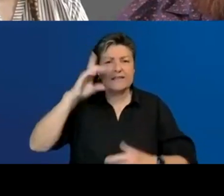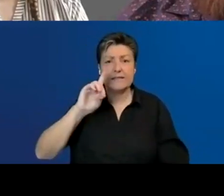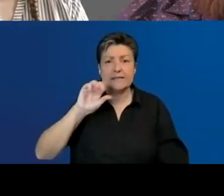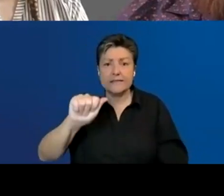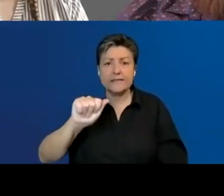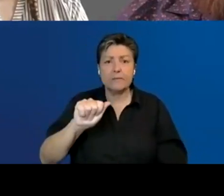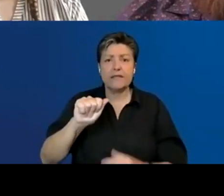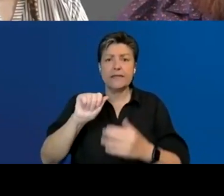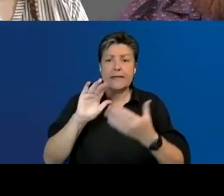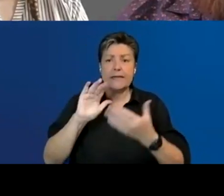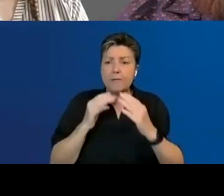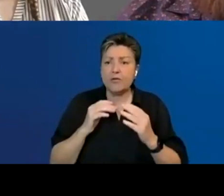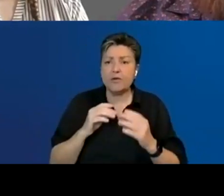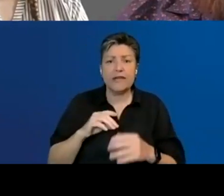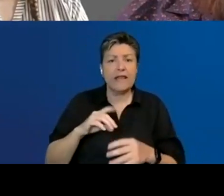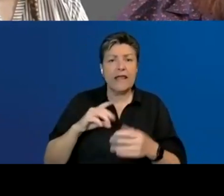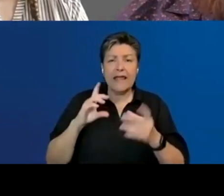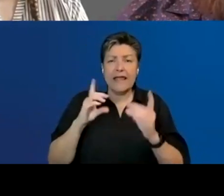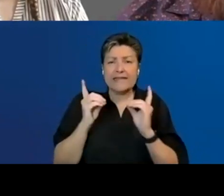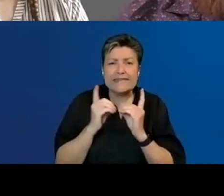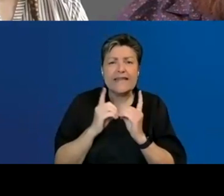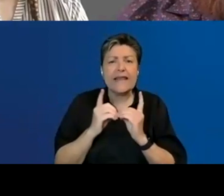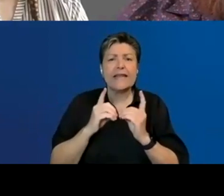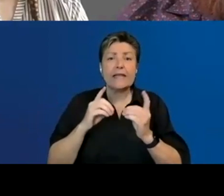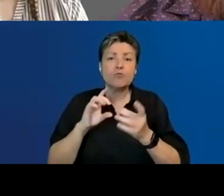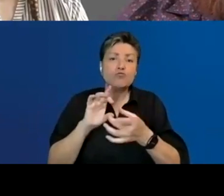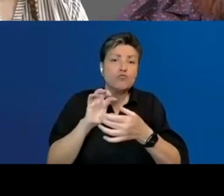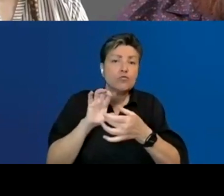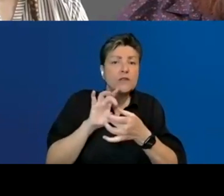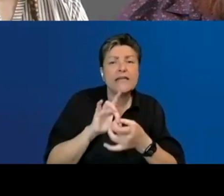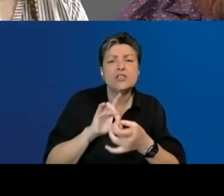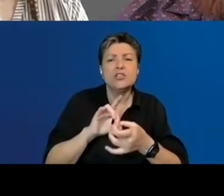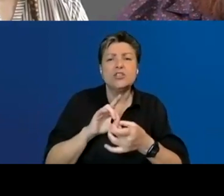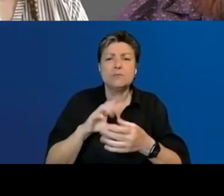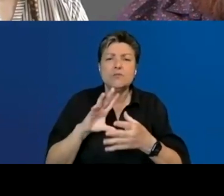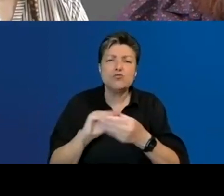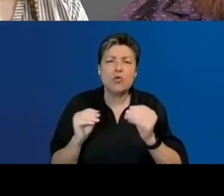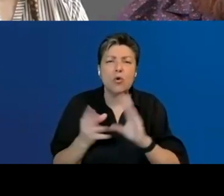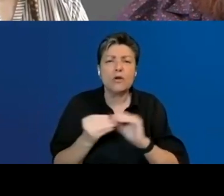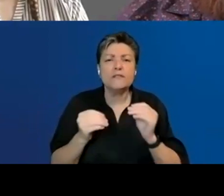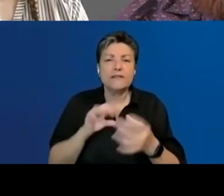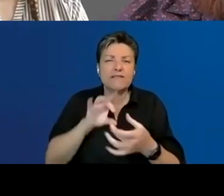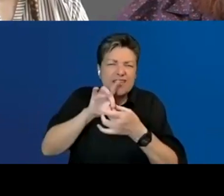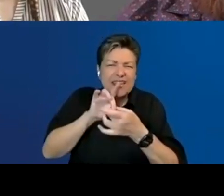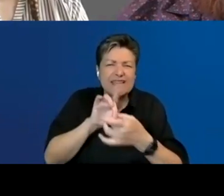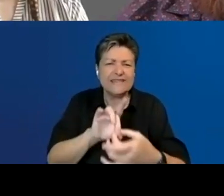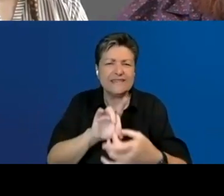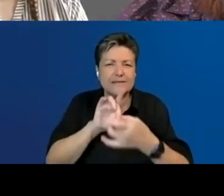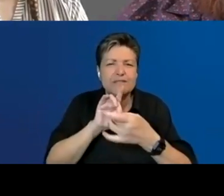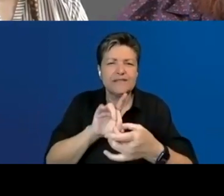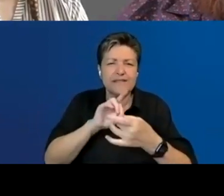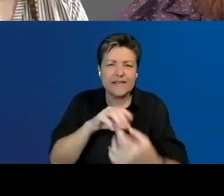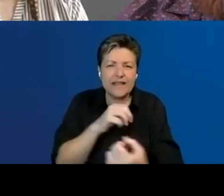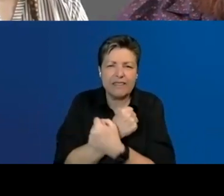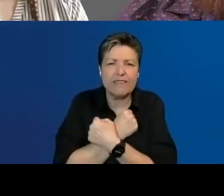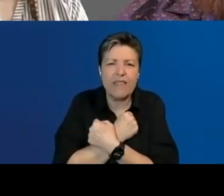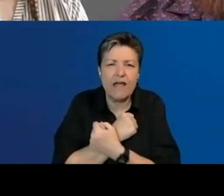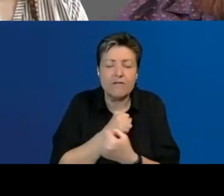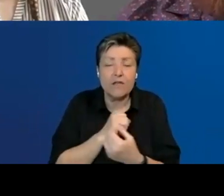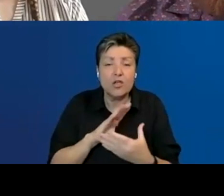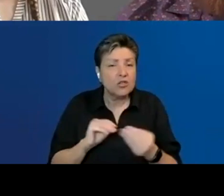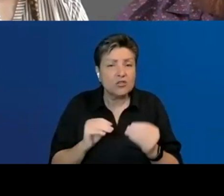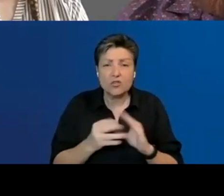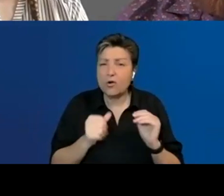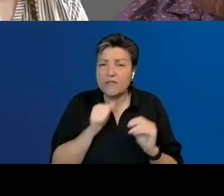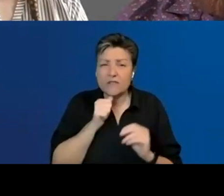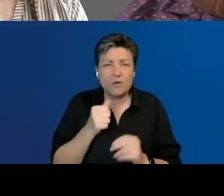like stories of intimacy and love and kind of stories that we don't often see authentically